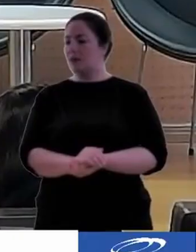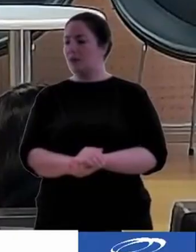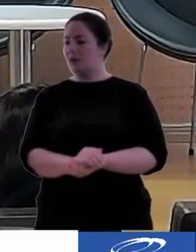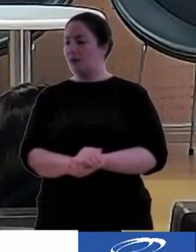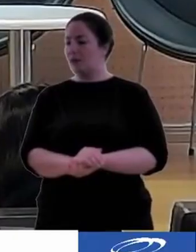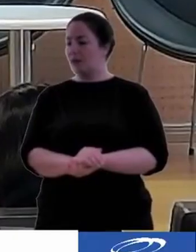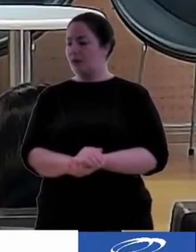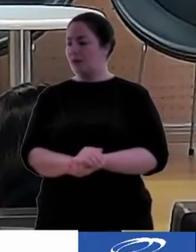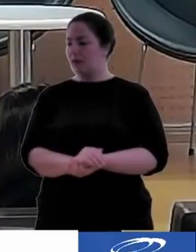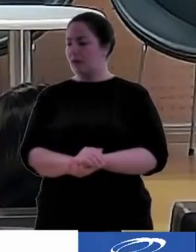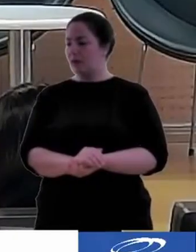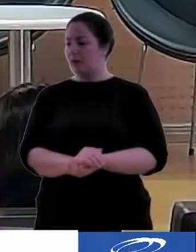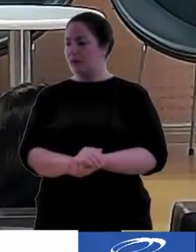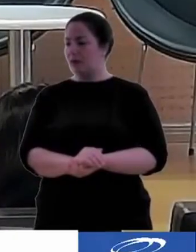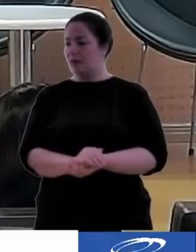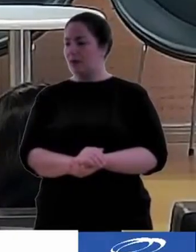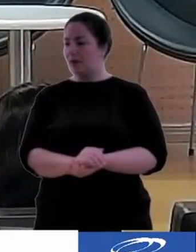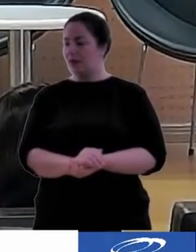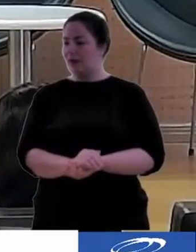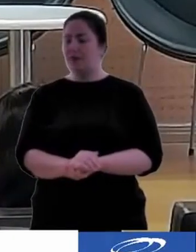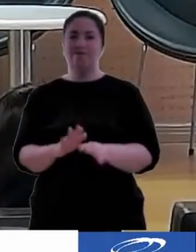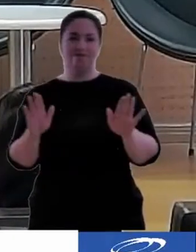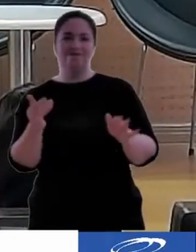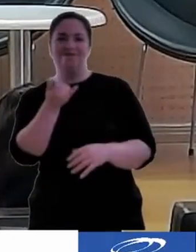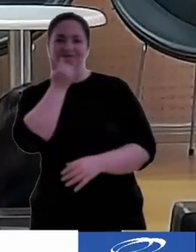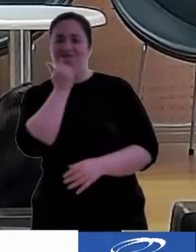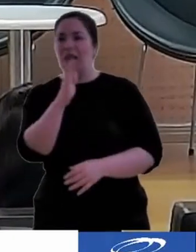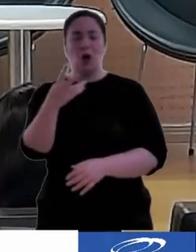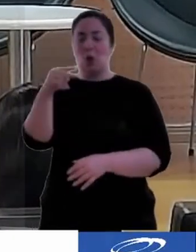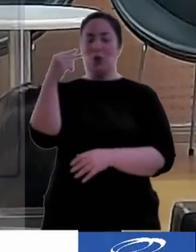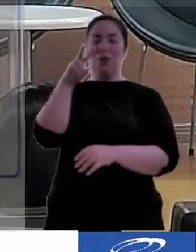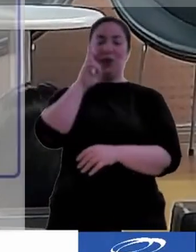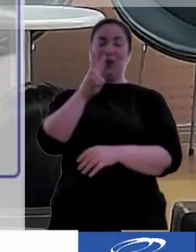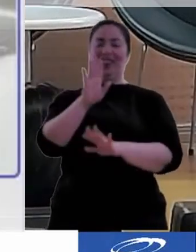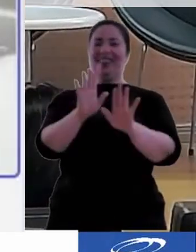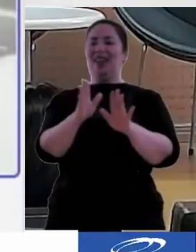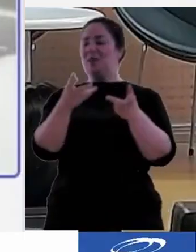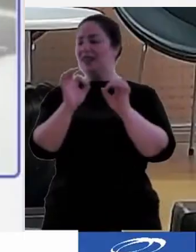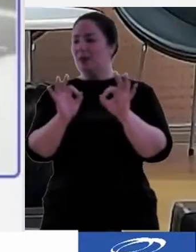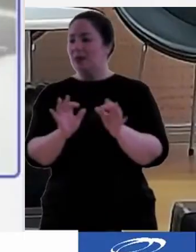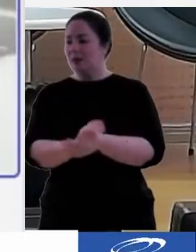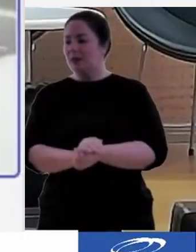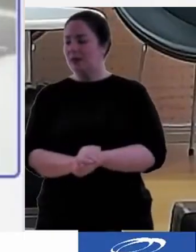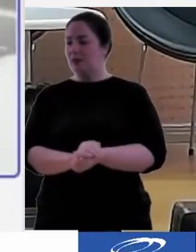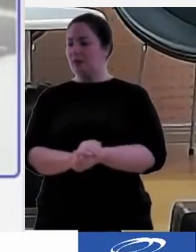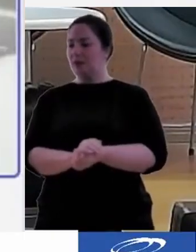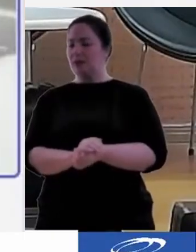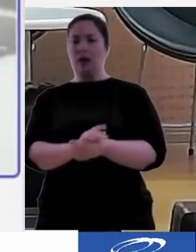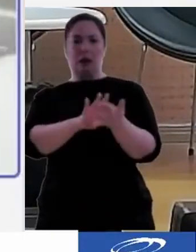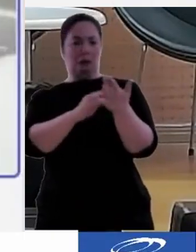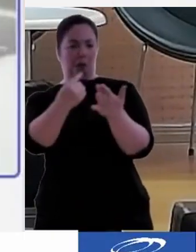Oh, I didn't realize. Sorry, I'm texting you now. But so I see there's